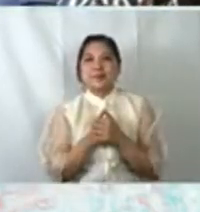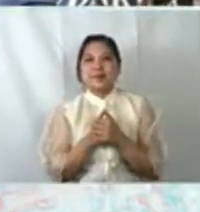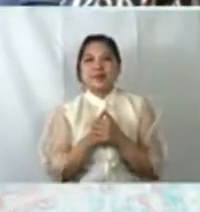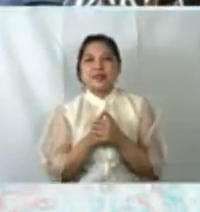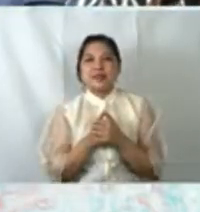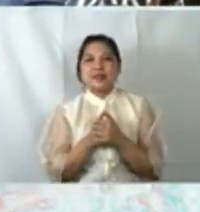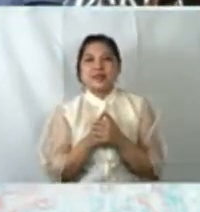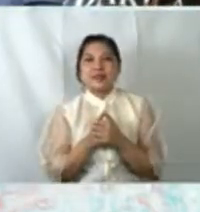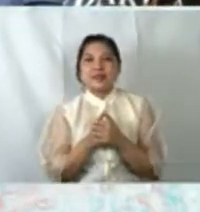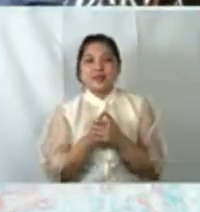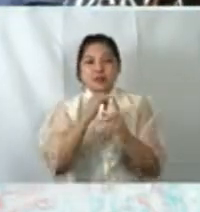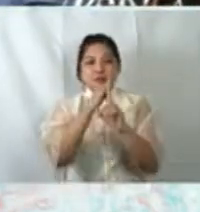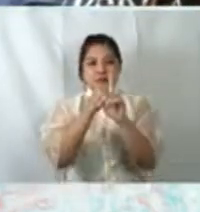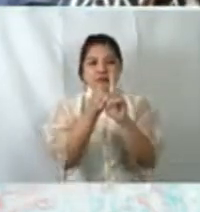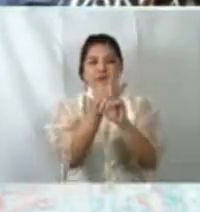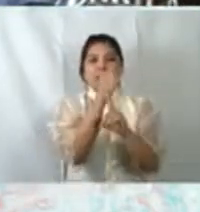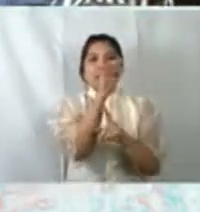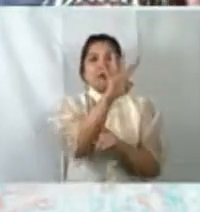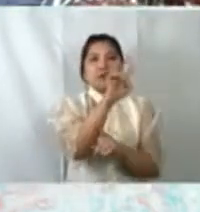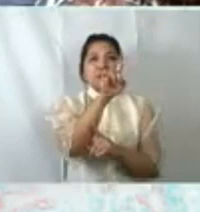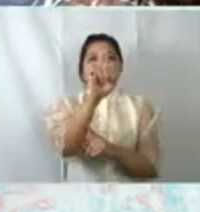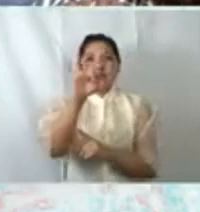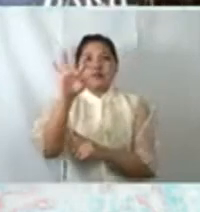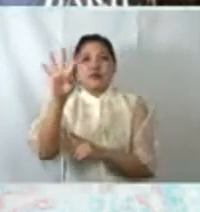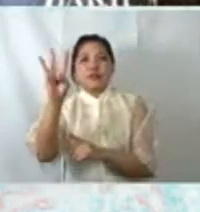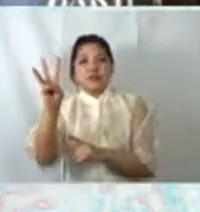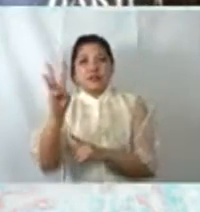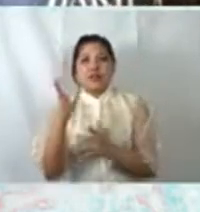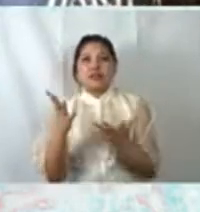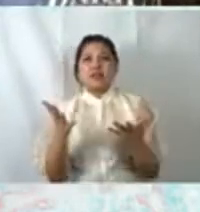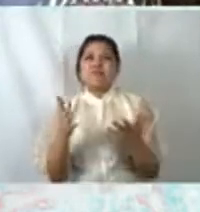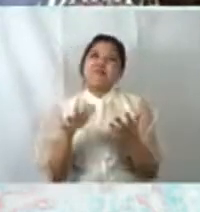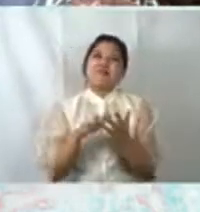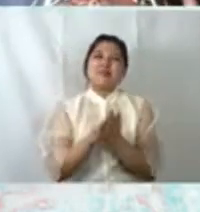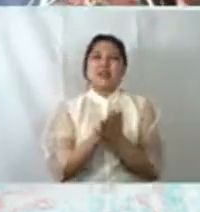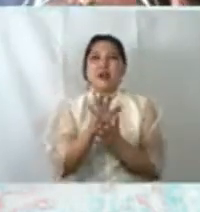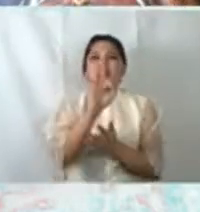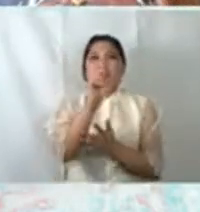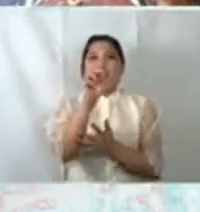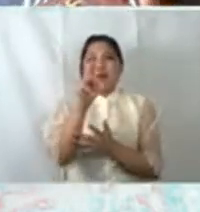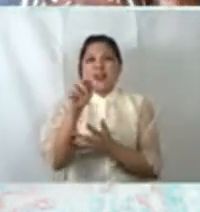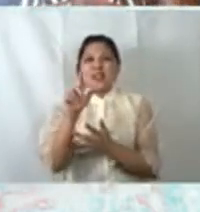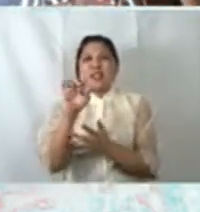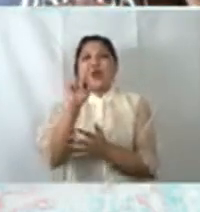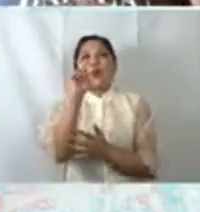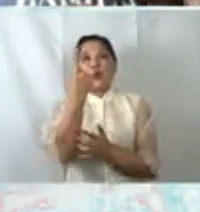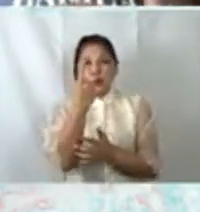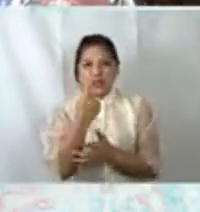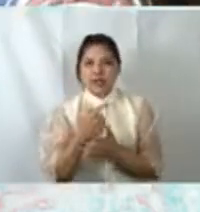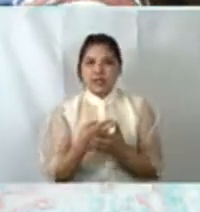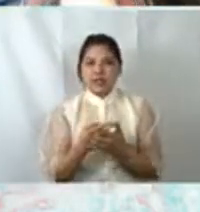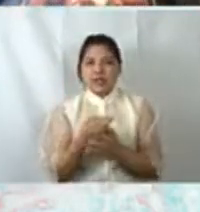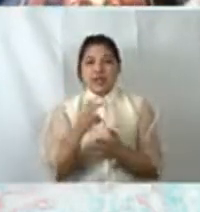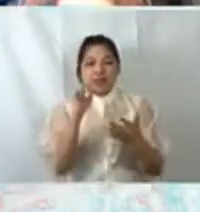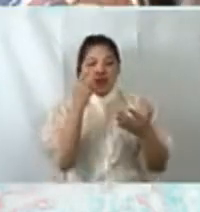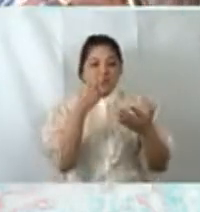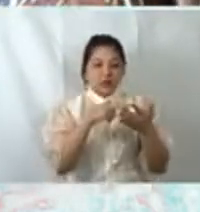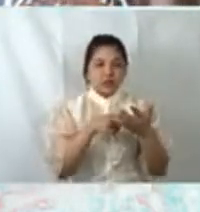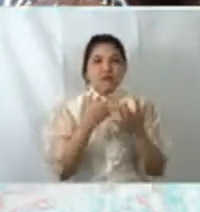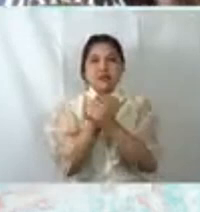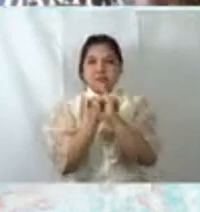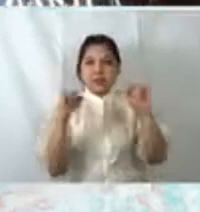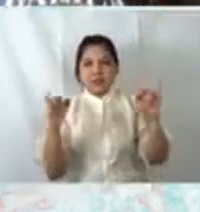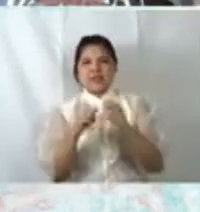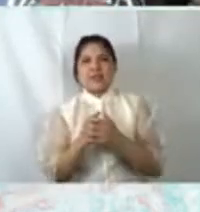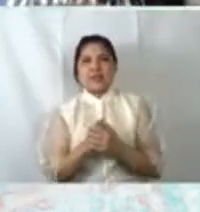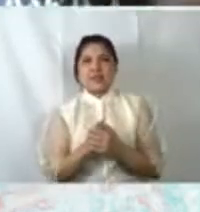ibig sabihin, the July 4, 1946 was just a formality of the recognition of independence that was